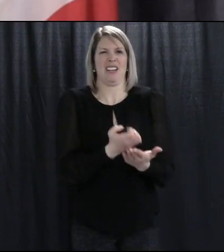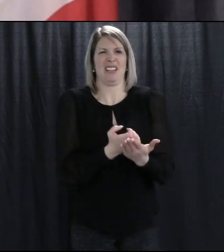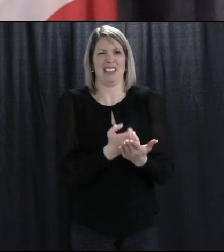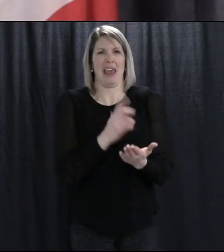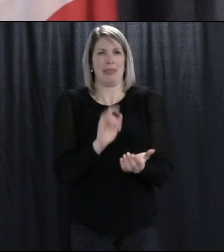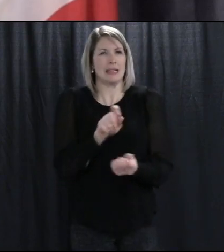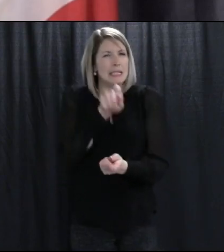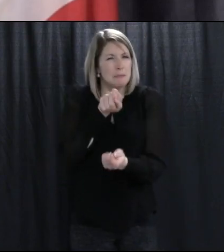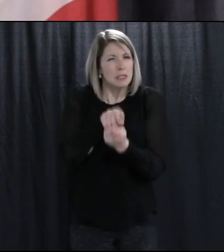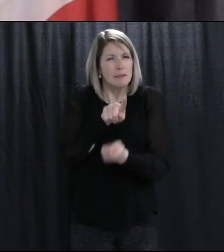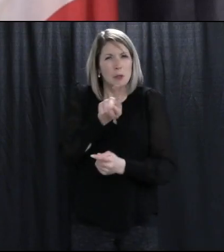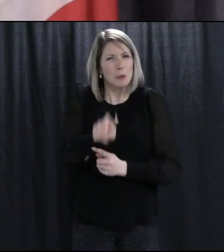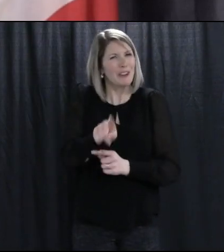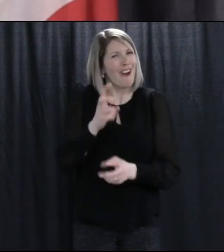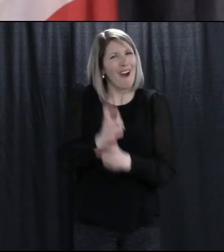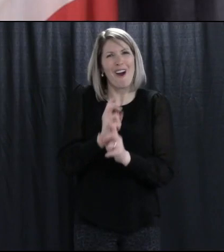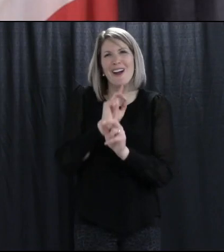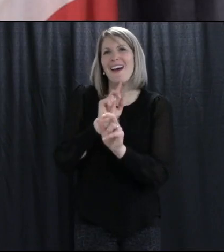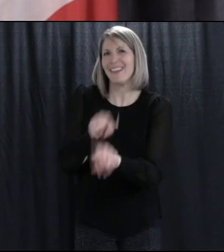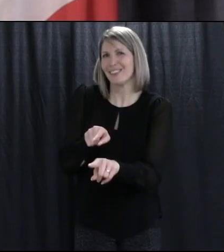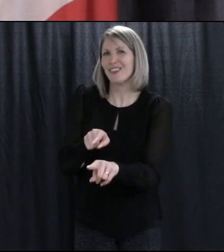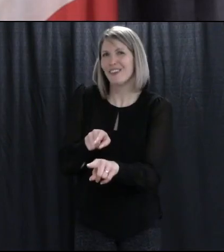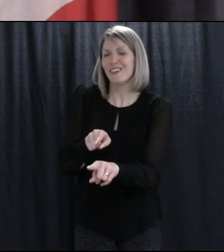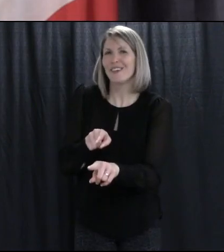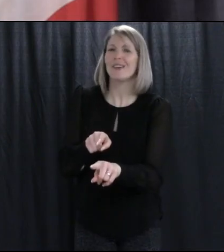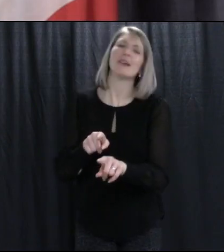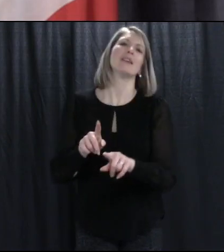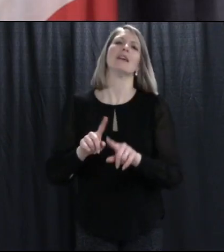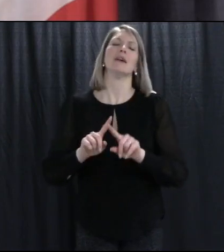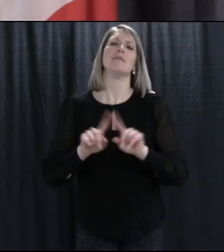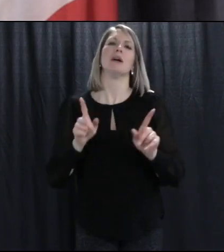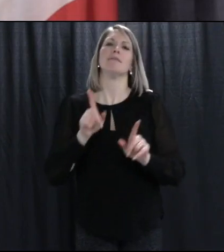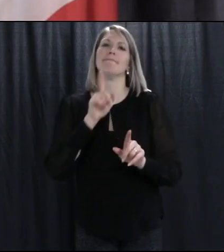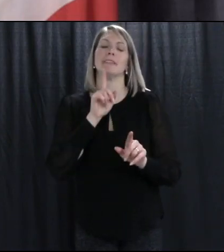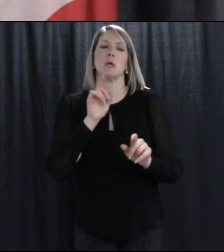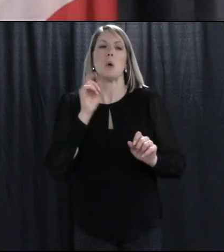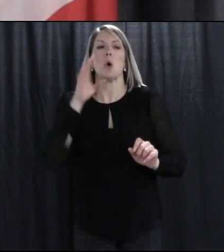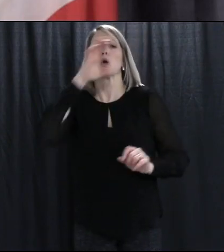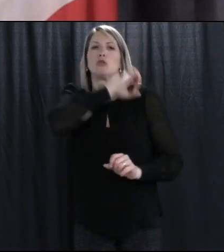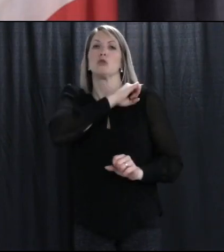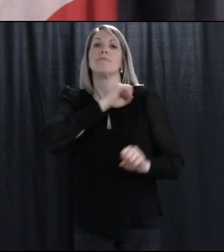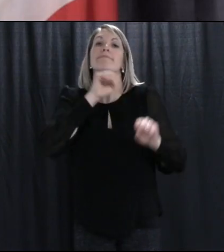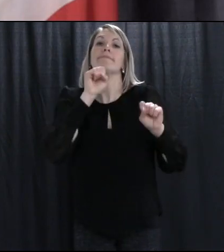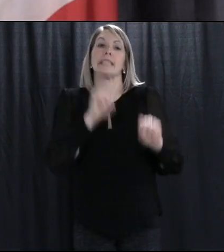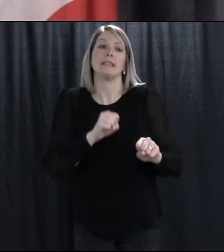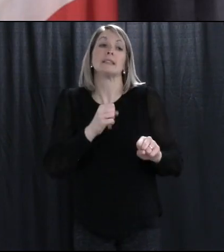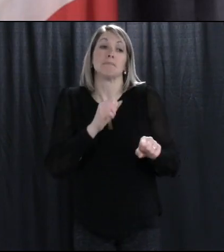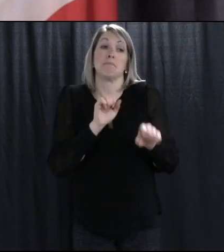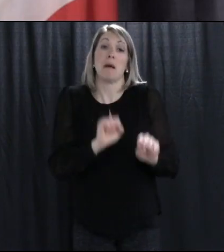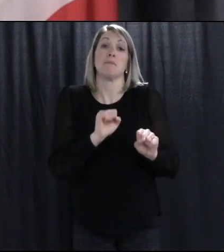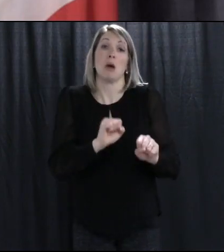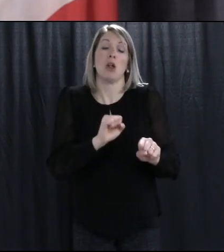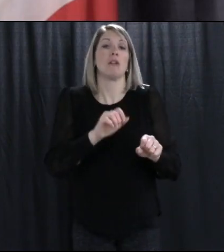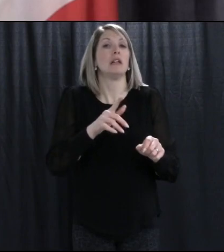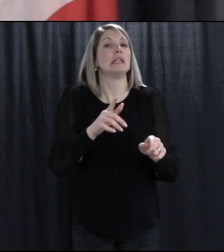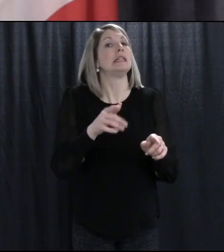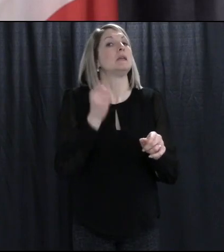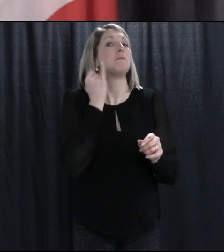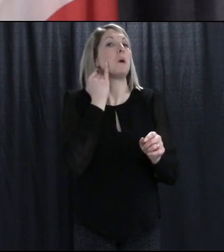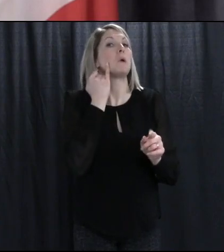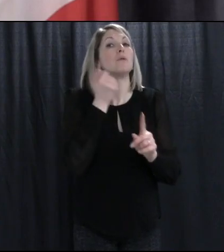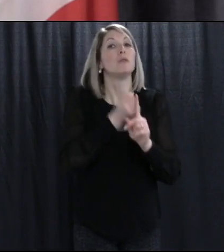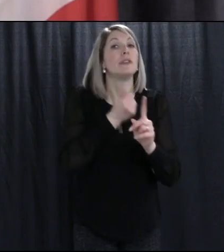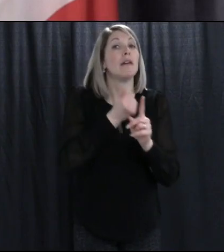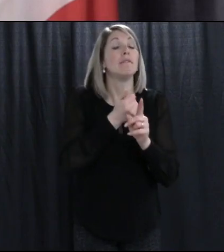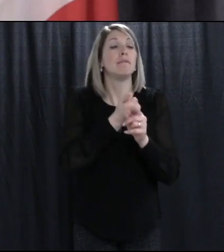particular question at the moment, but I think we have to behave as if it can. So my recommendation would be,